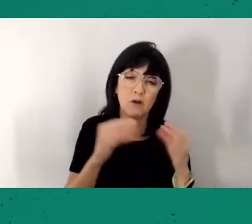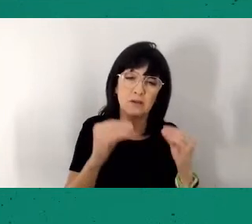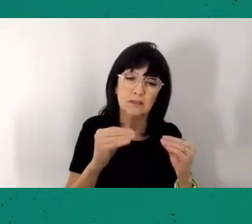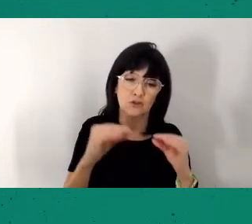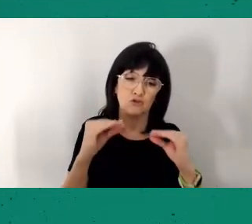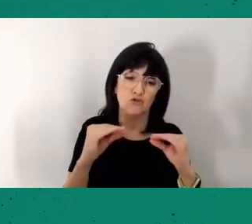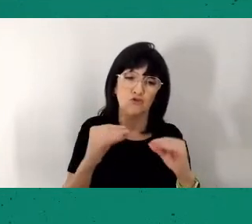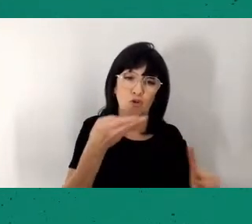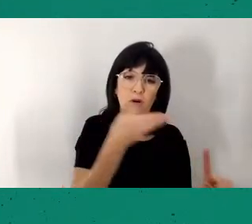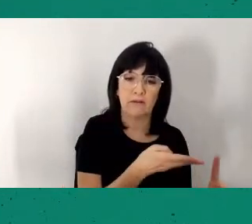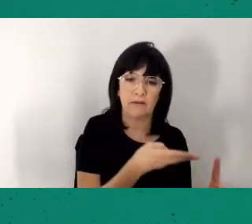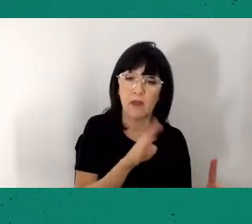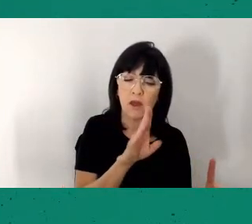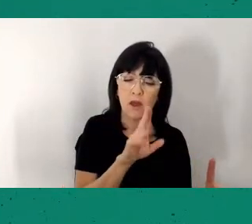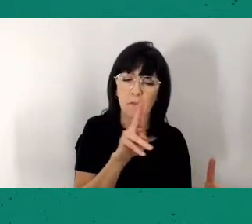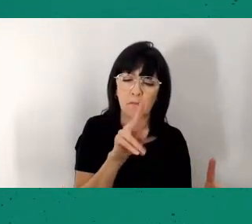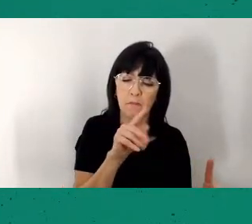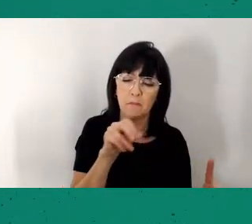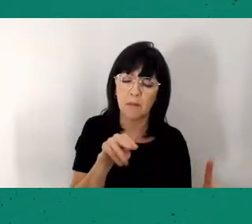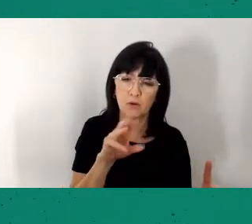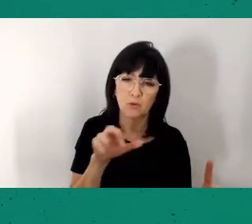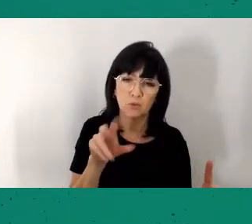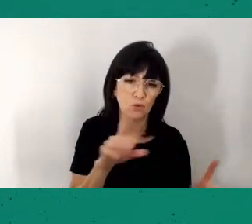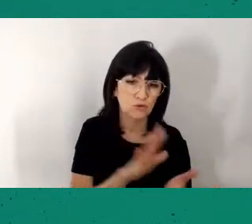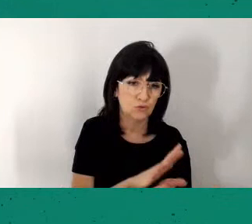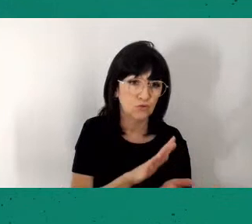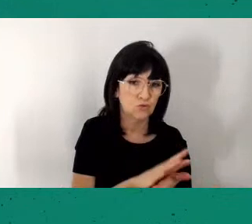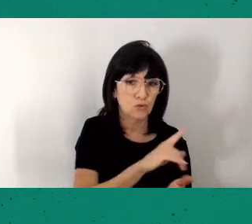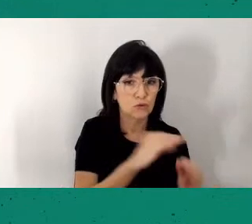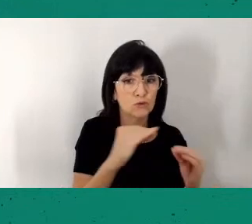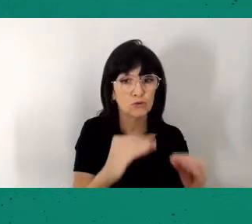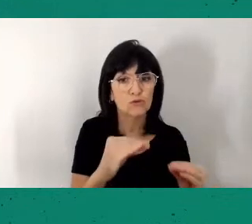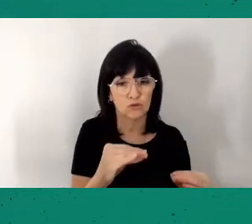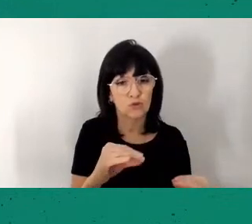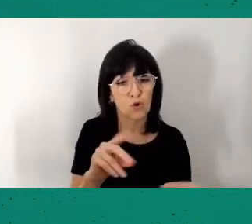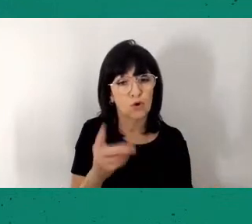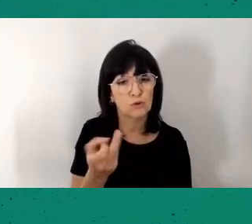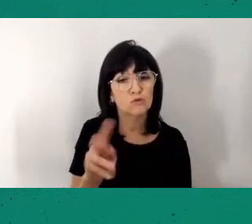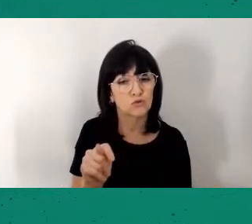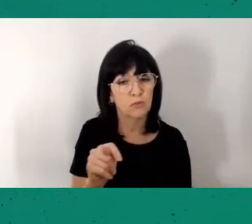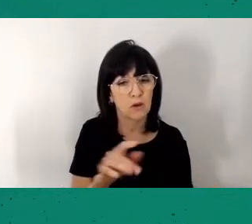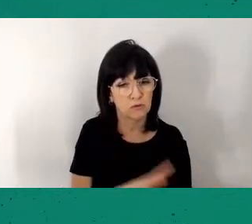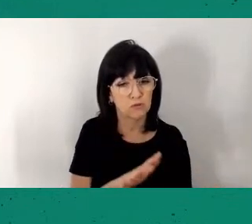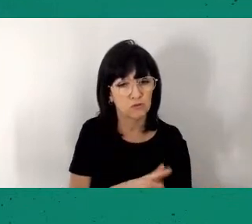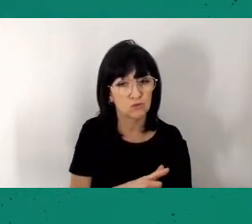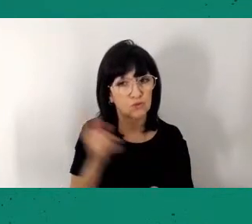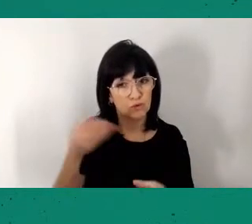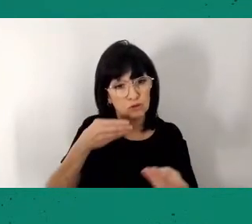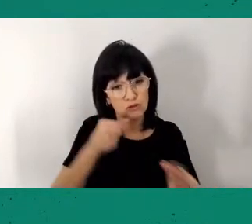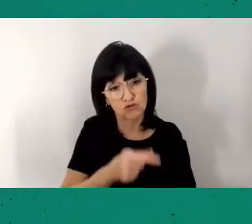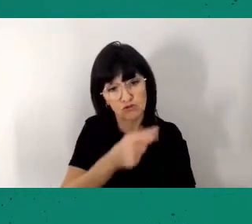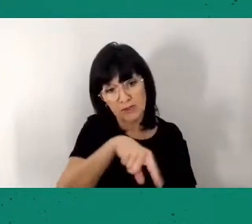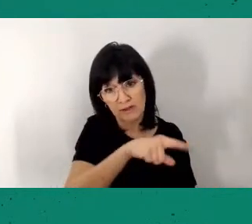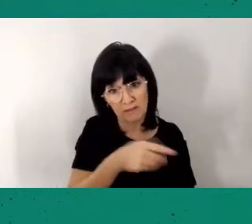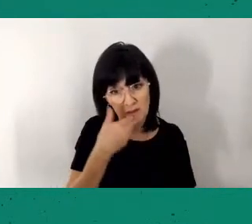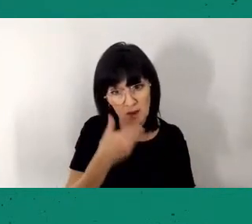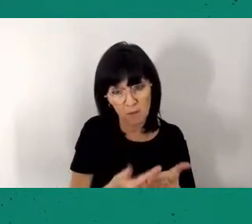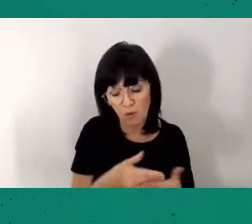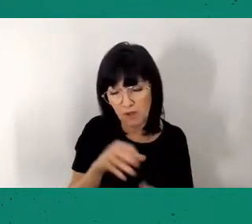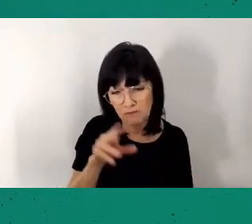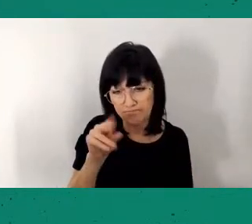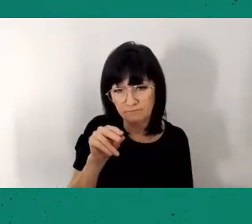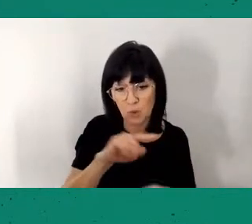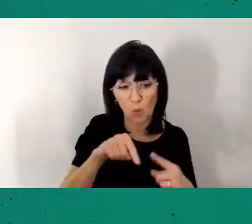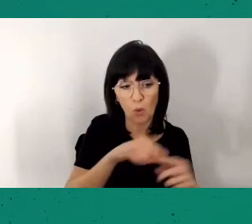Buttonwood, at the DuPont schools were not treated very well when we transitioned into